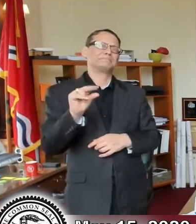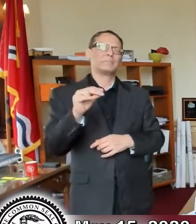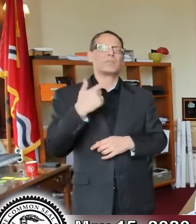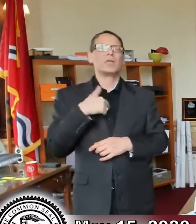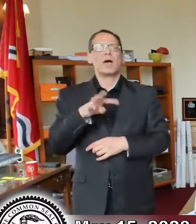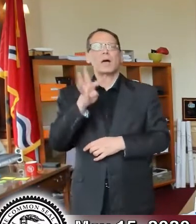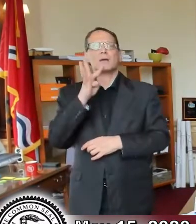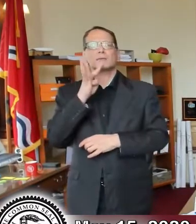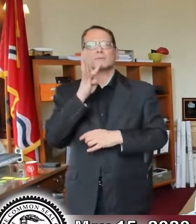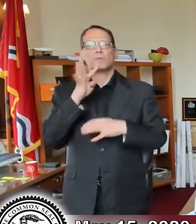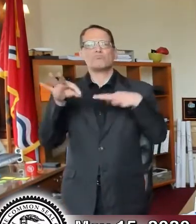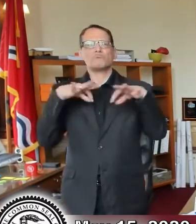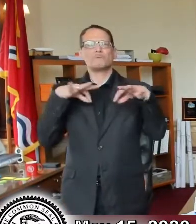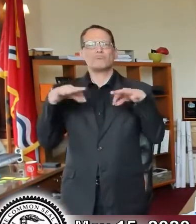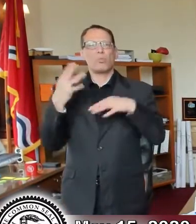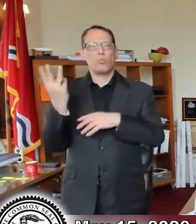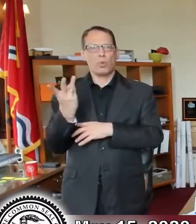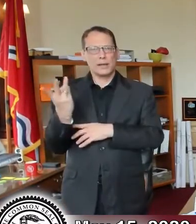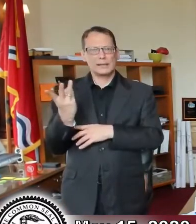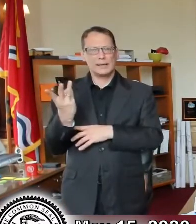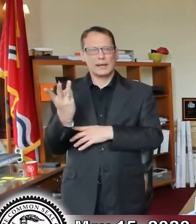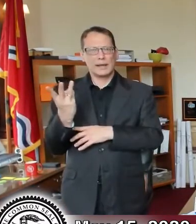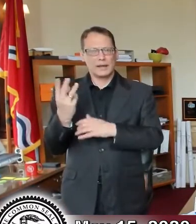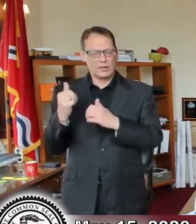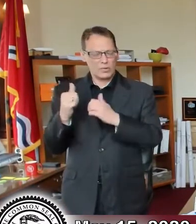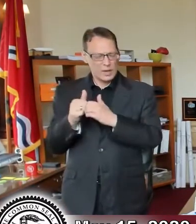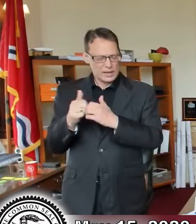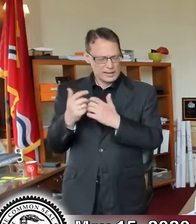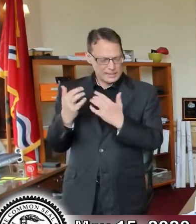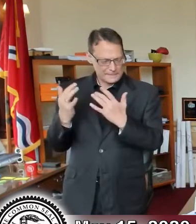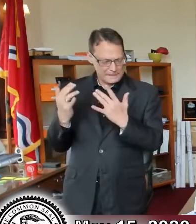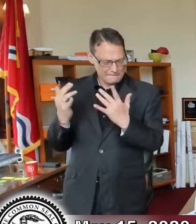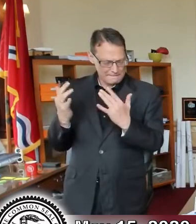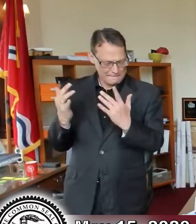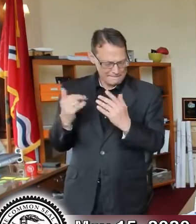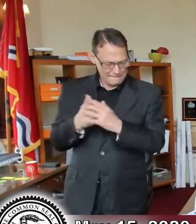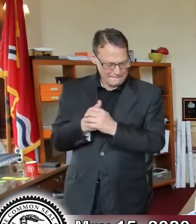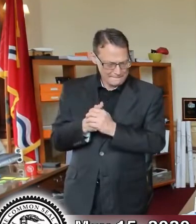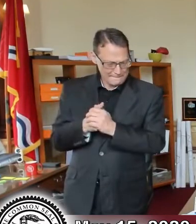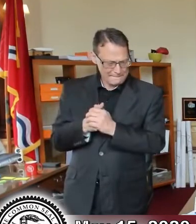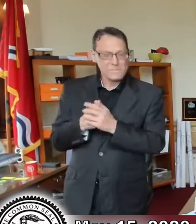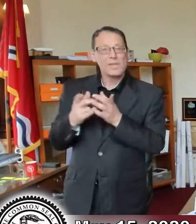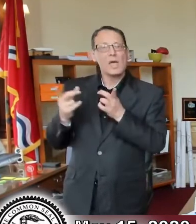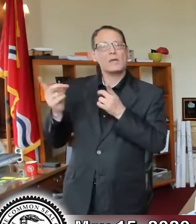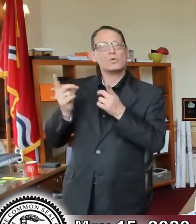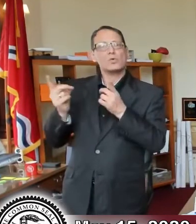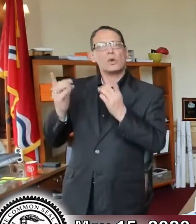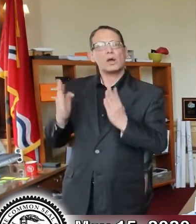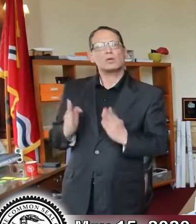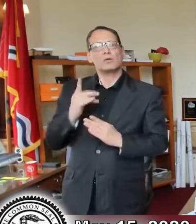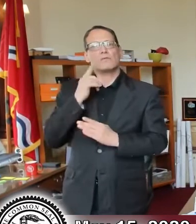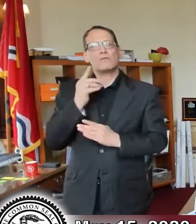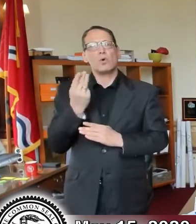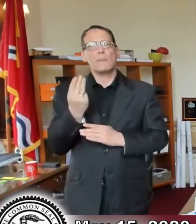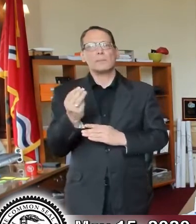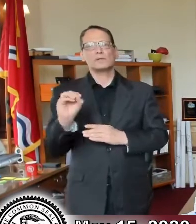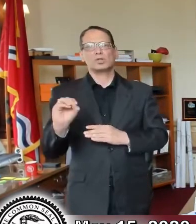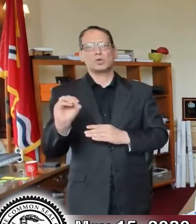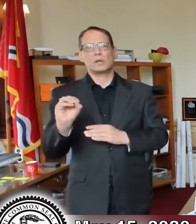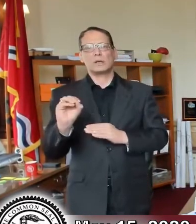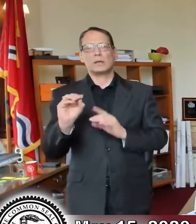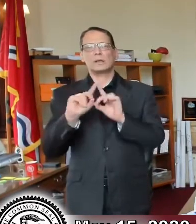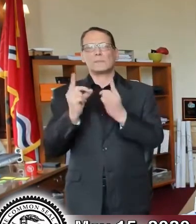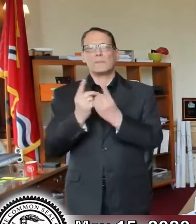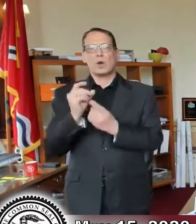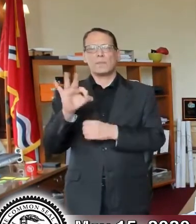spoke on Wednesday with the director of the Missouri